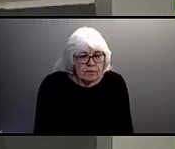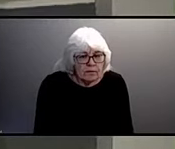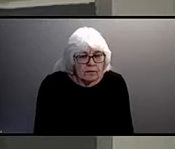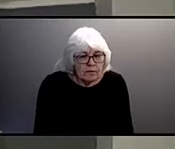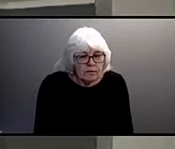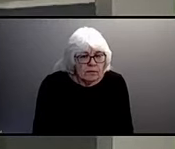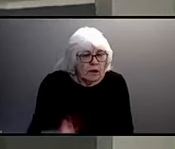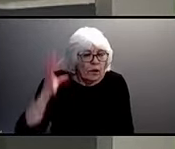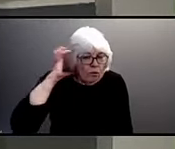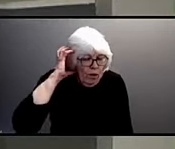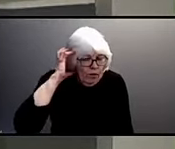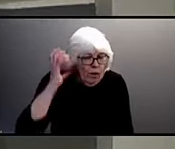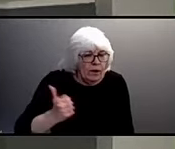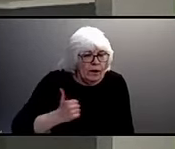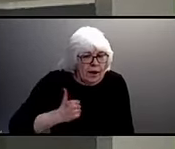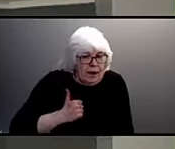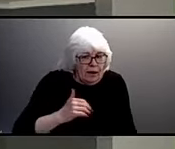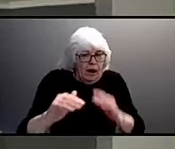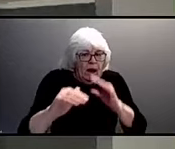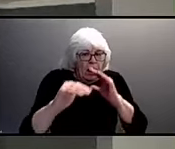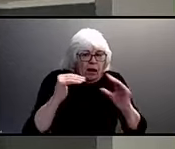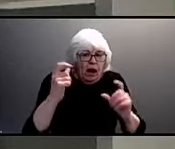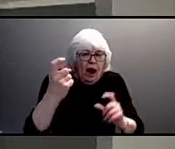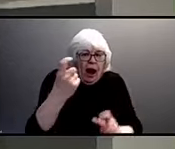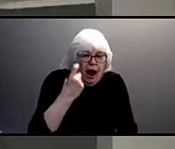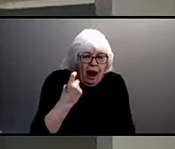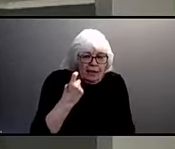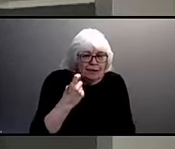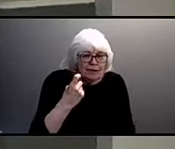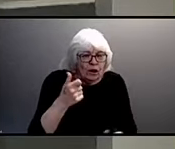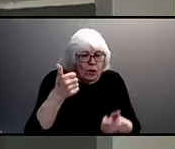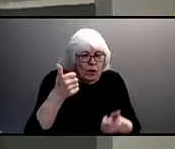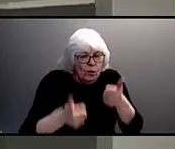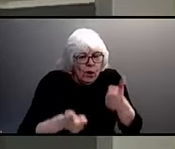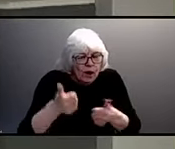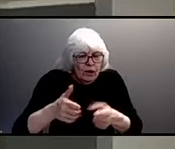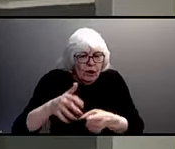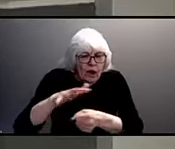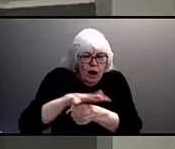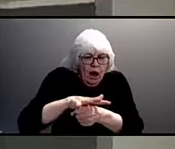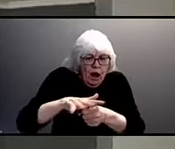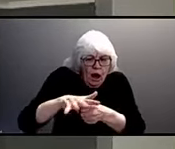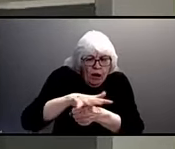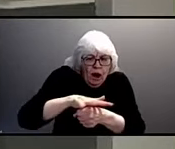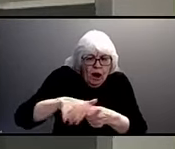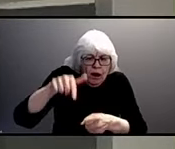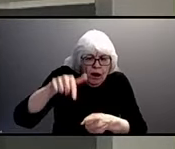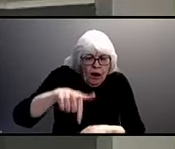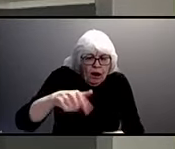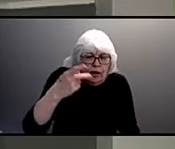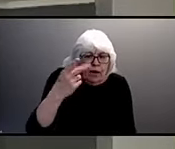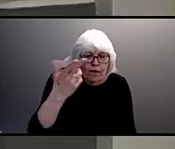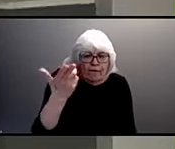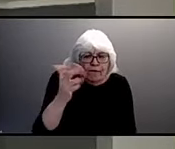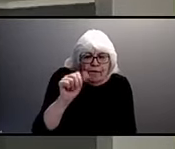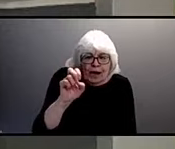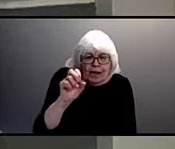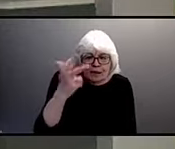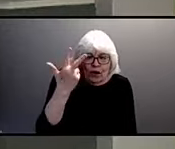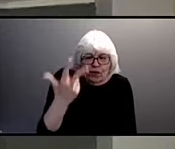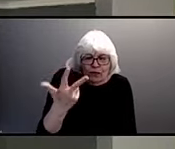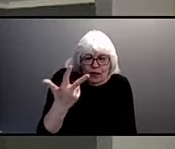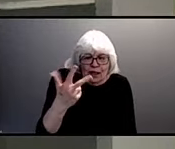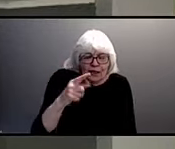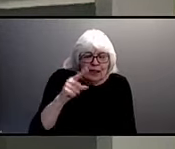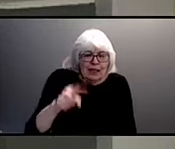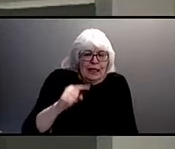asks, what areas will be freed exactly, phase three, area of significant impact? And the second follow-up question,